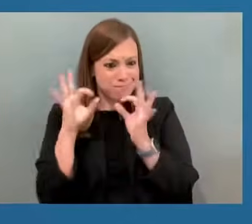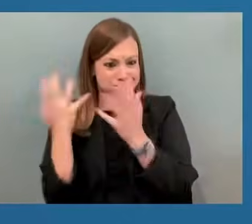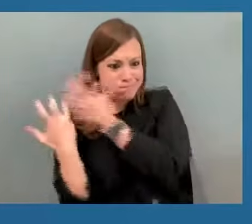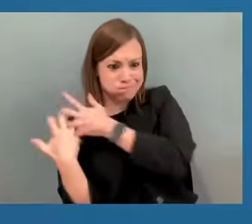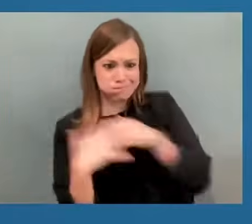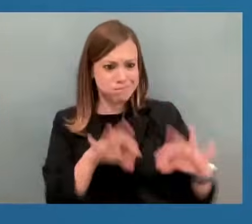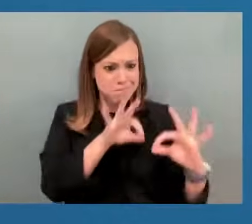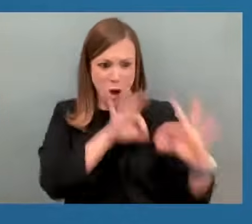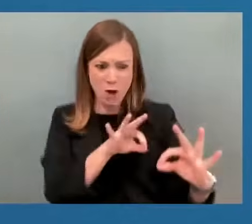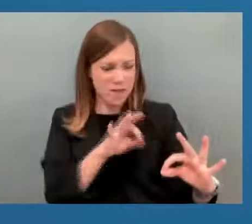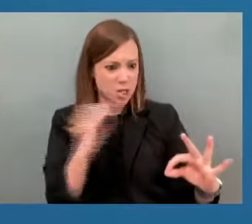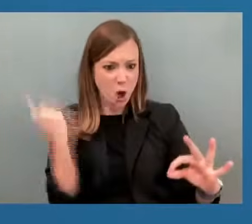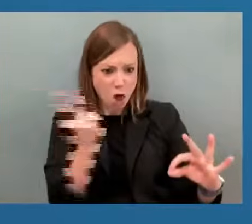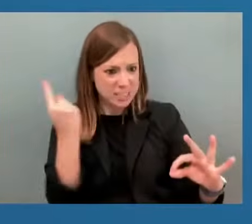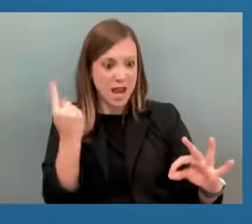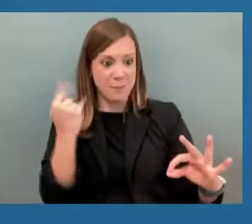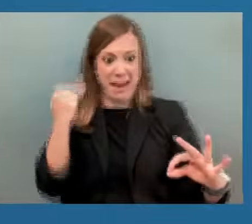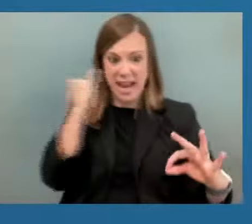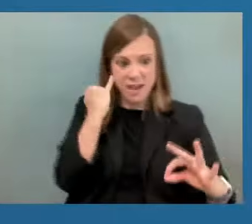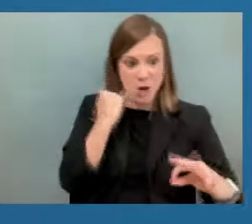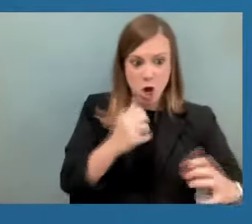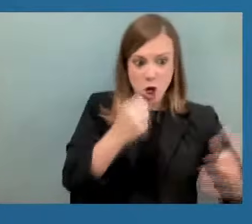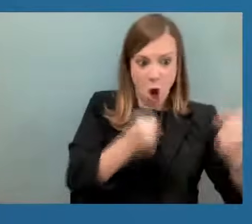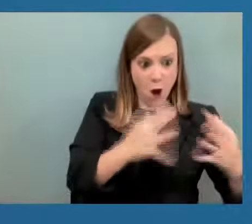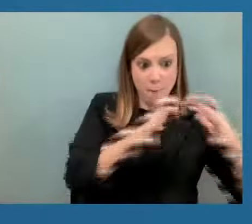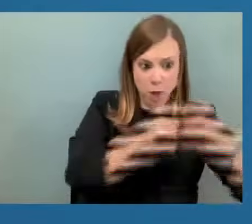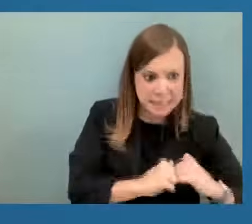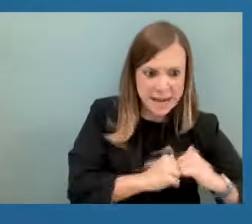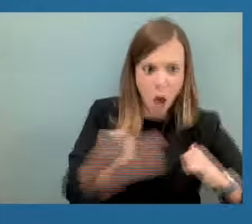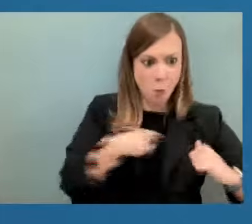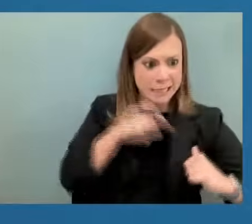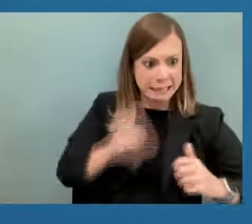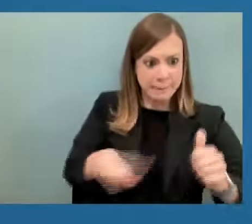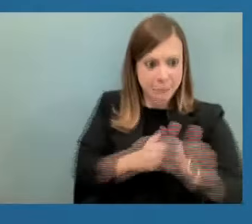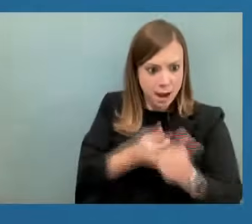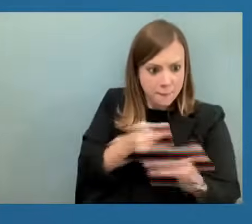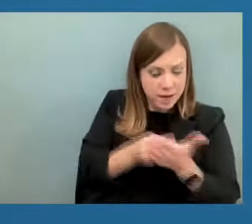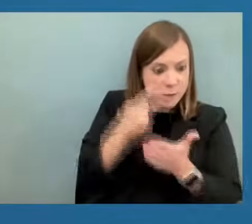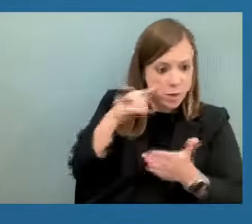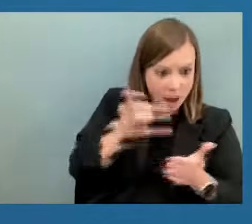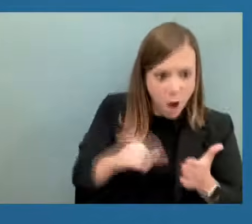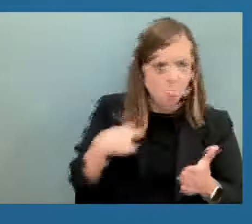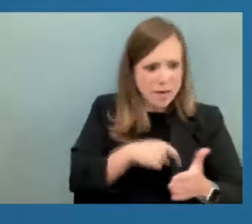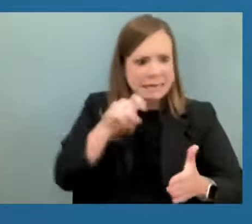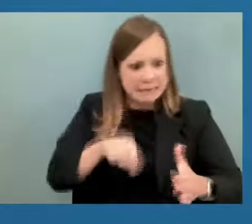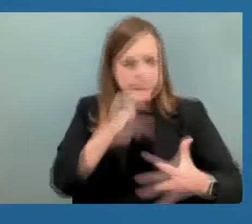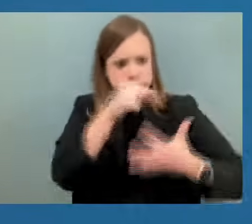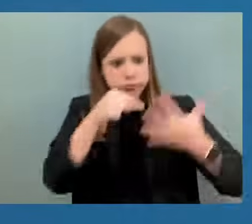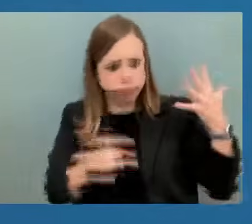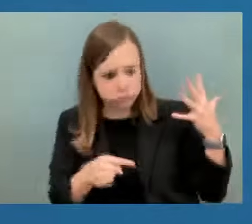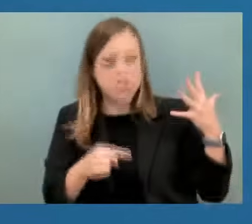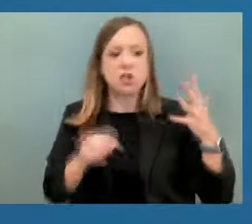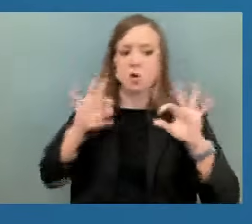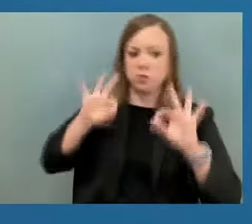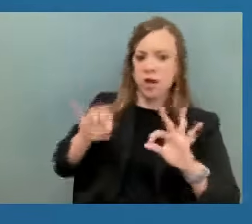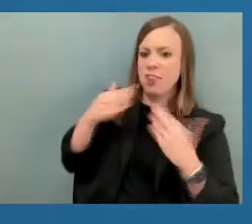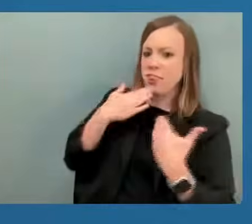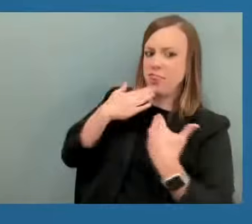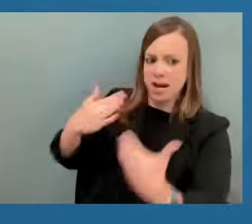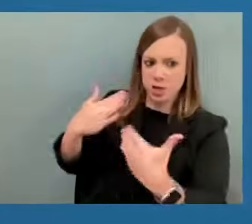nonprofit sector, Governor Hochul, I really want to give you a heartfelt thank you for that as well.